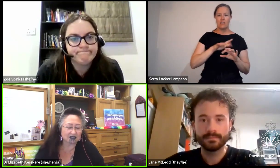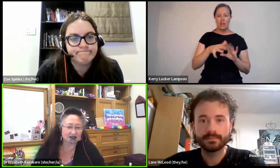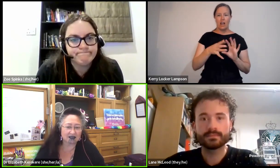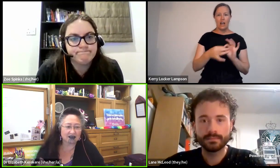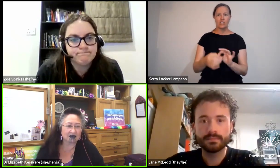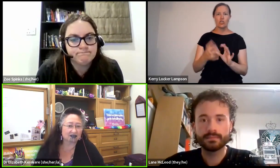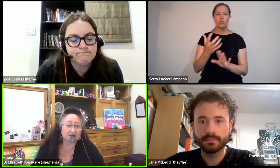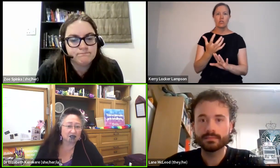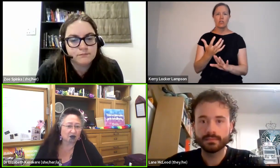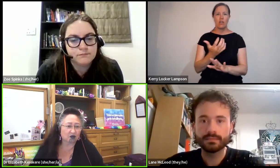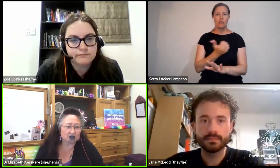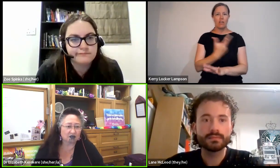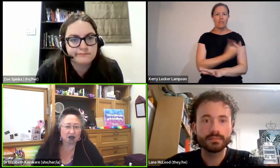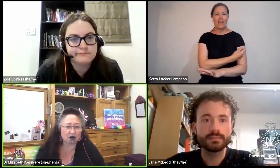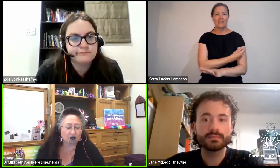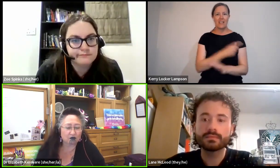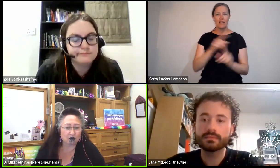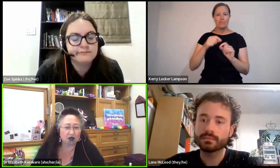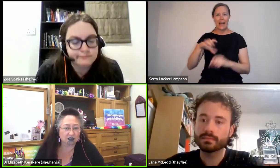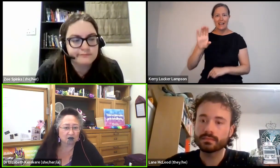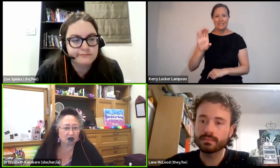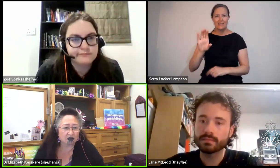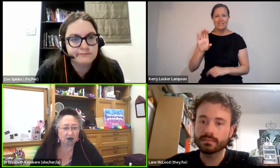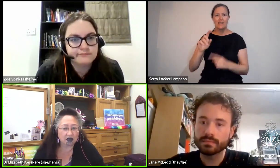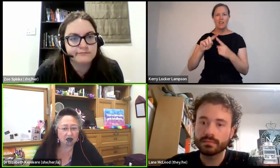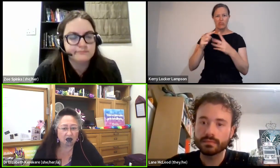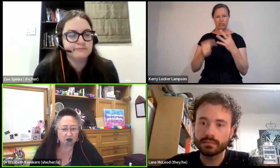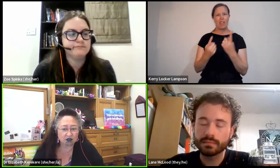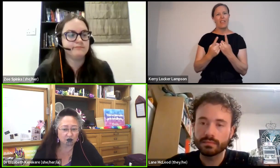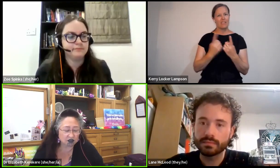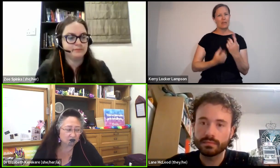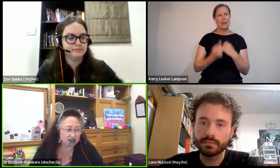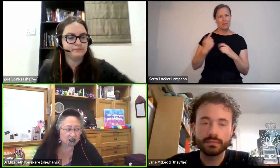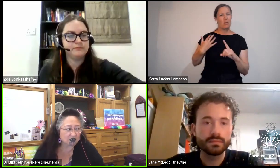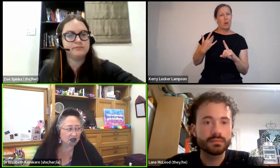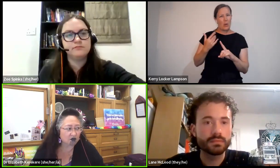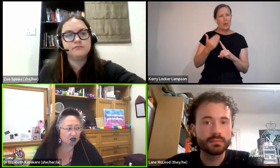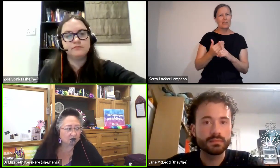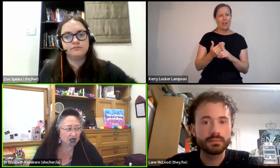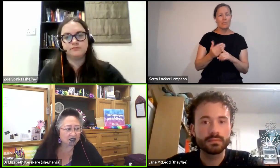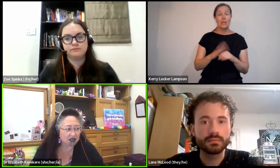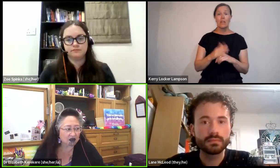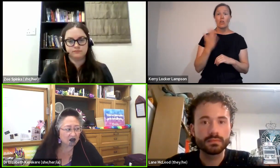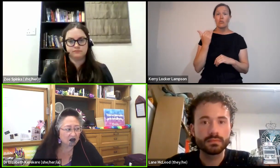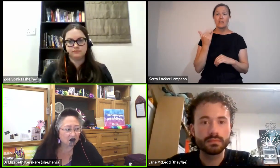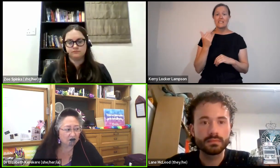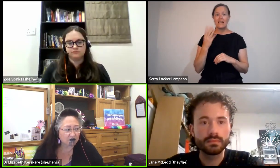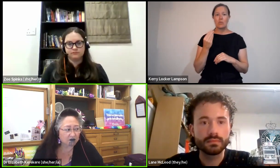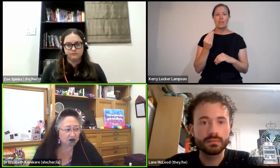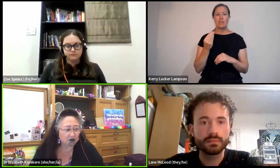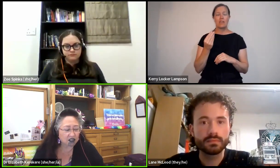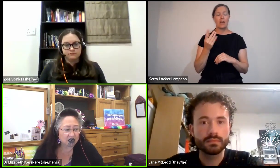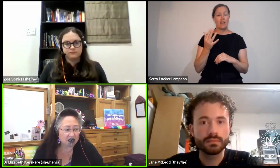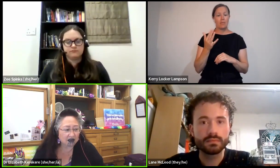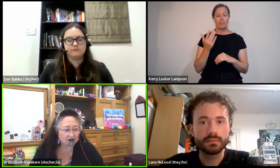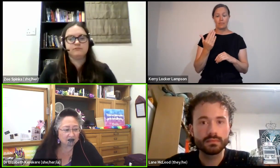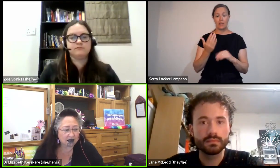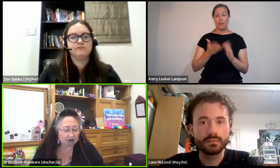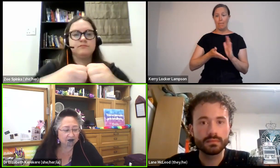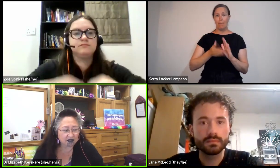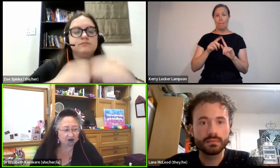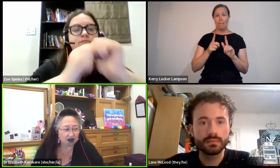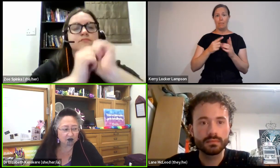is just a symptom of what has been going on for quite some time. We saw just recently with the passing of the bill which